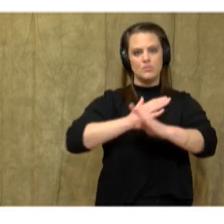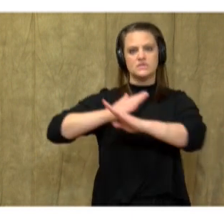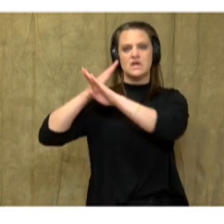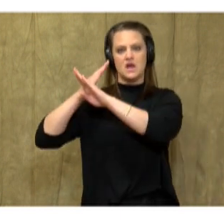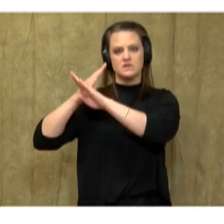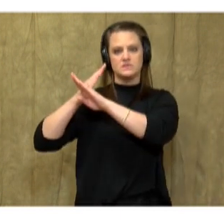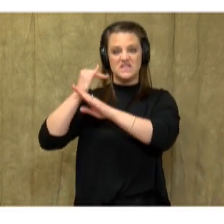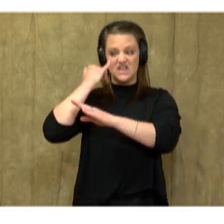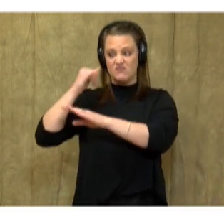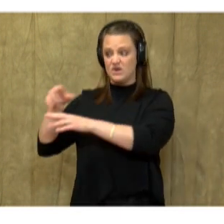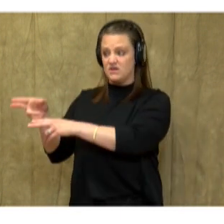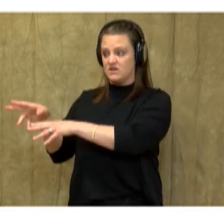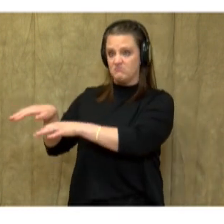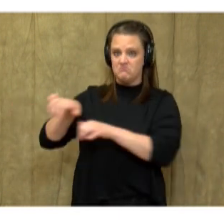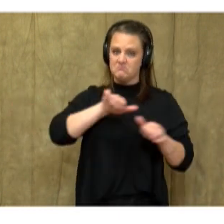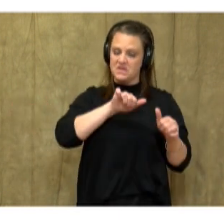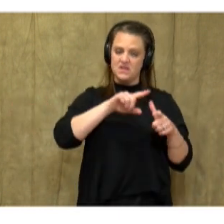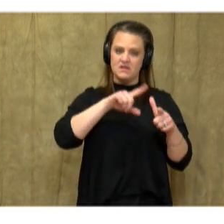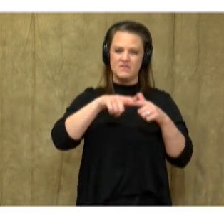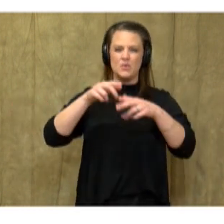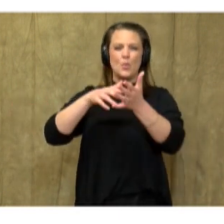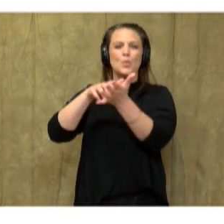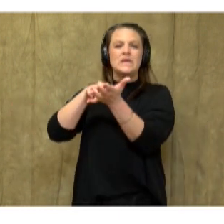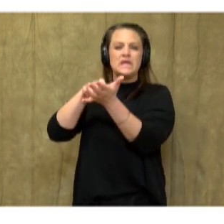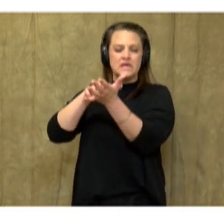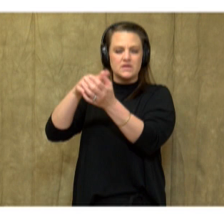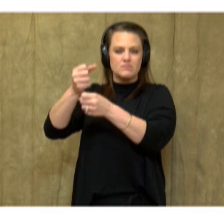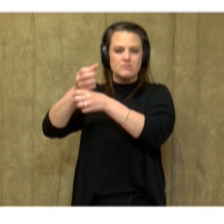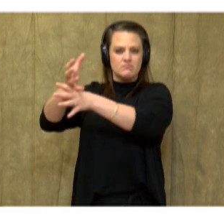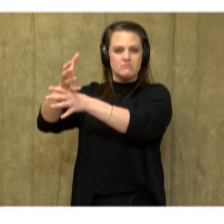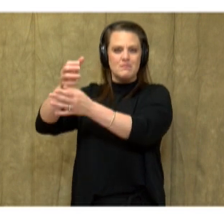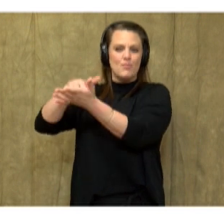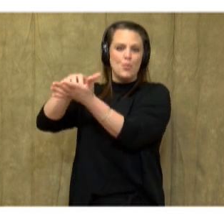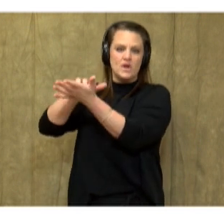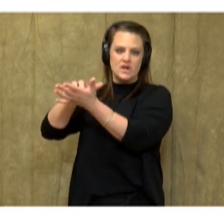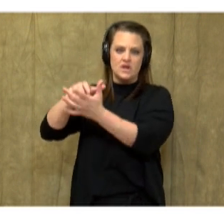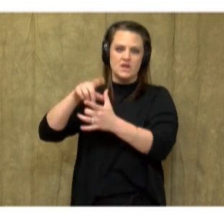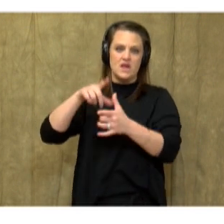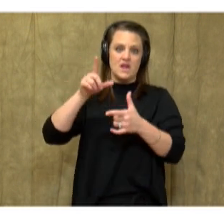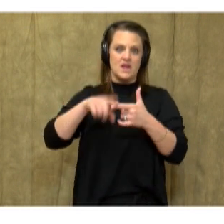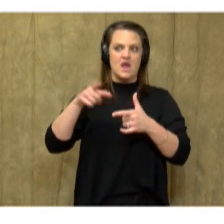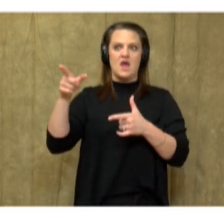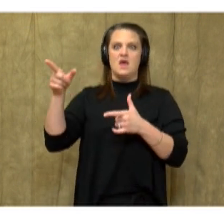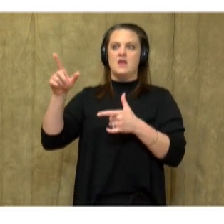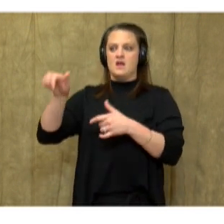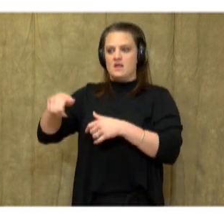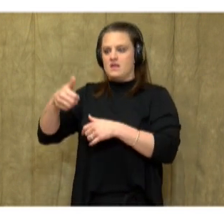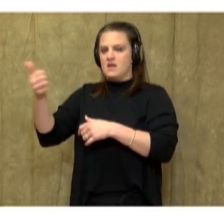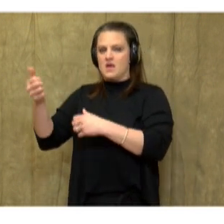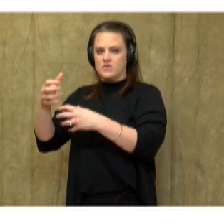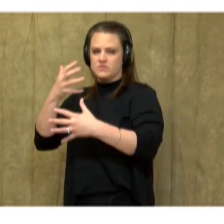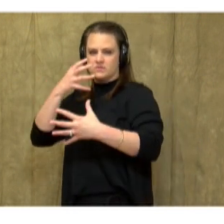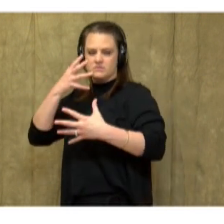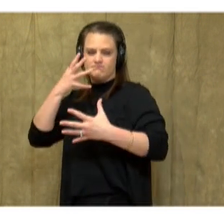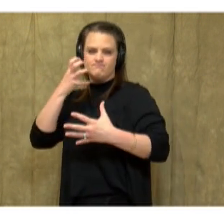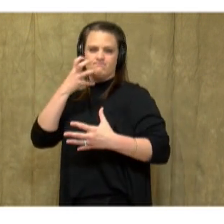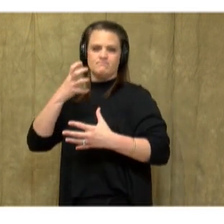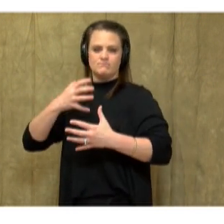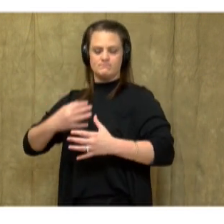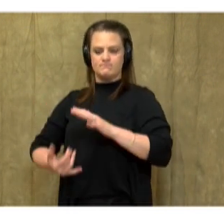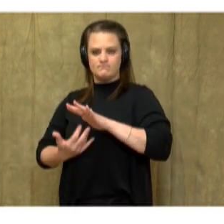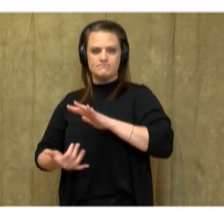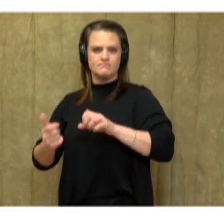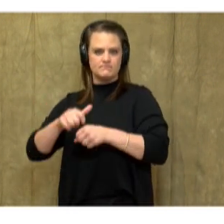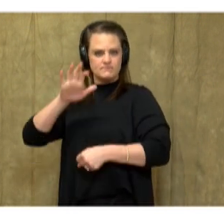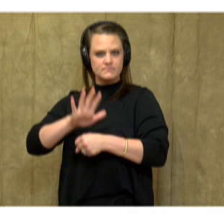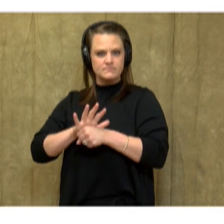would weaken that confidence, would undermine the independence of many lands, and would whet the appetite of aggression. We would have to fight in one